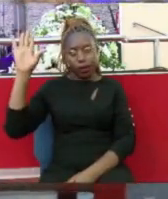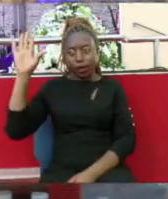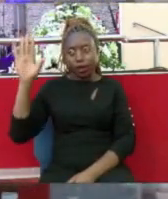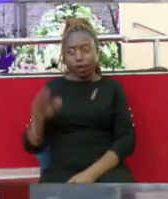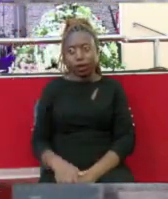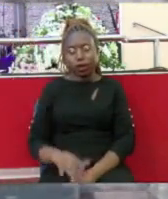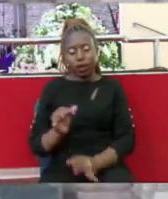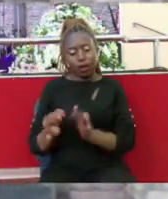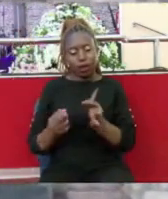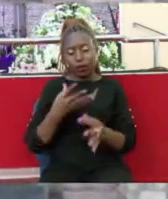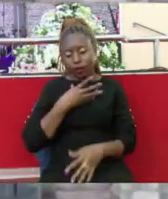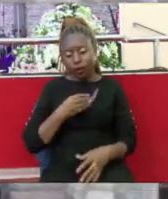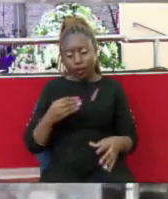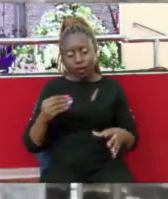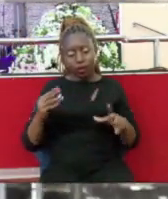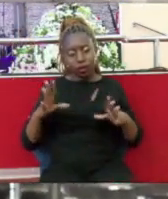You're saying, I want to receive Jesus